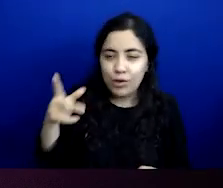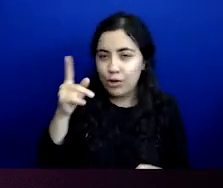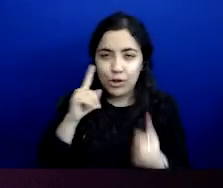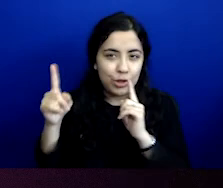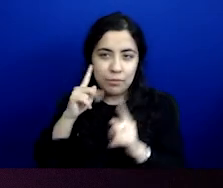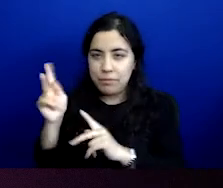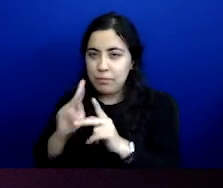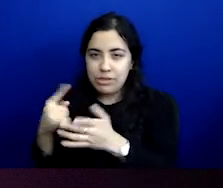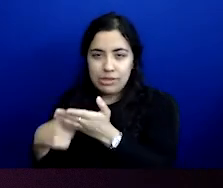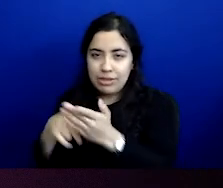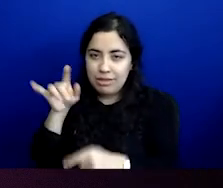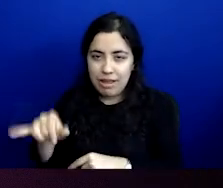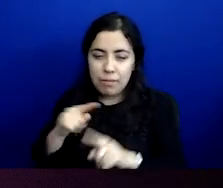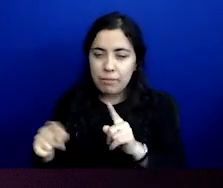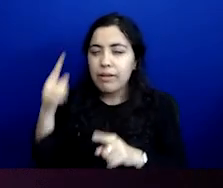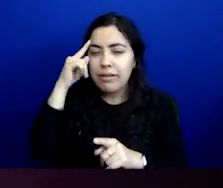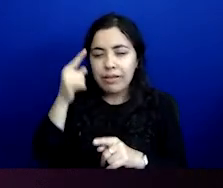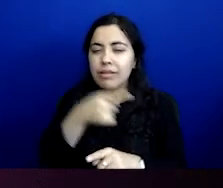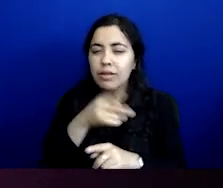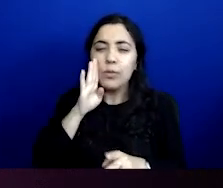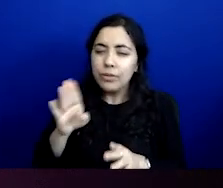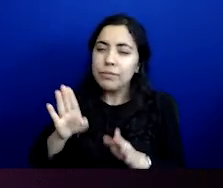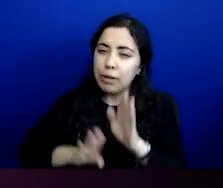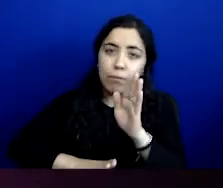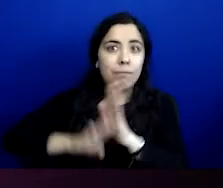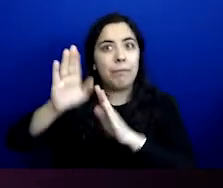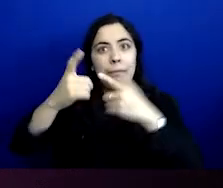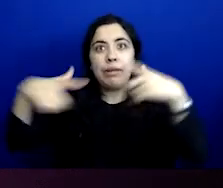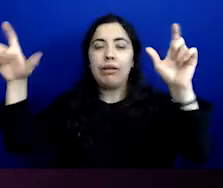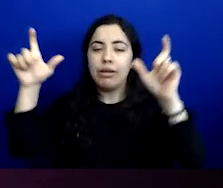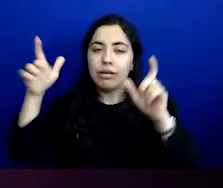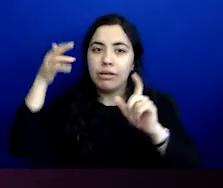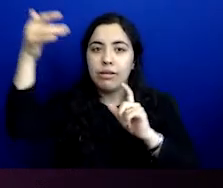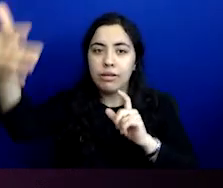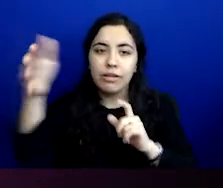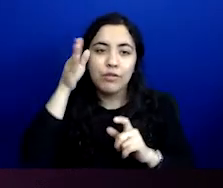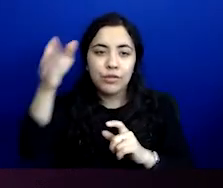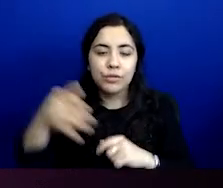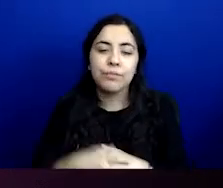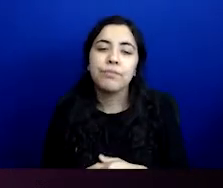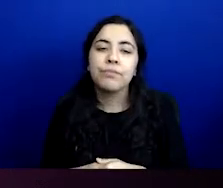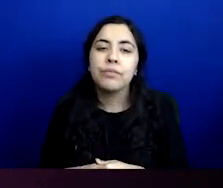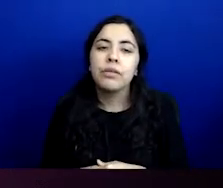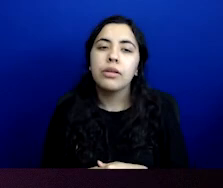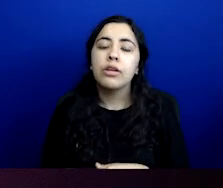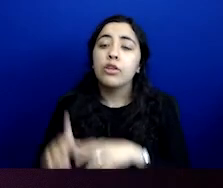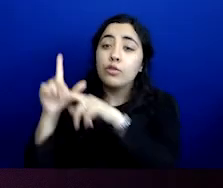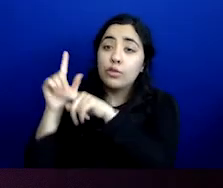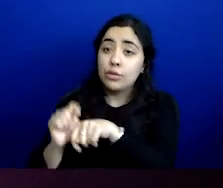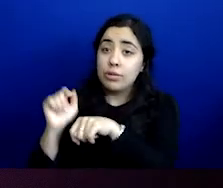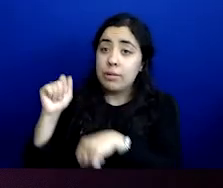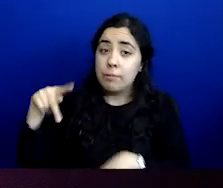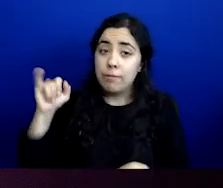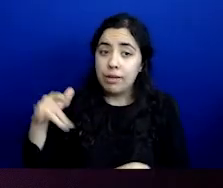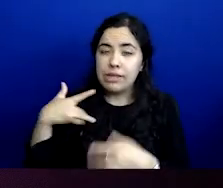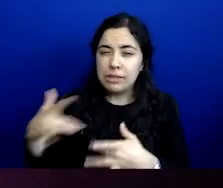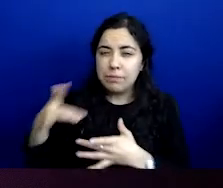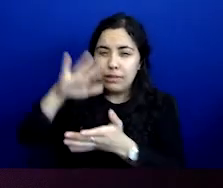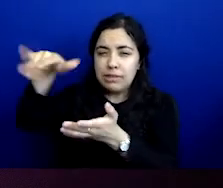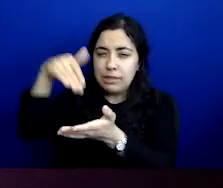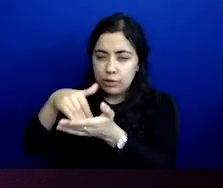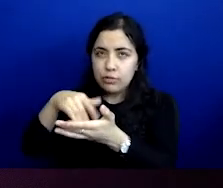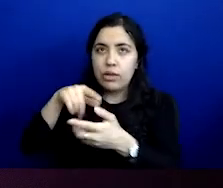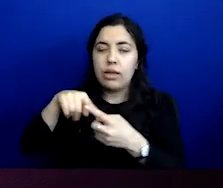people talk about a lot. But I think that's kind of going to be a big thing that we're going to see a lot of. And traditional APIs are typically